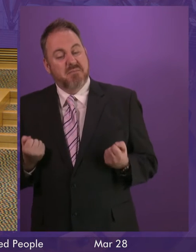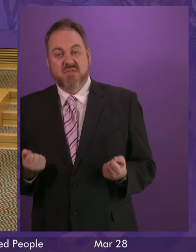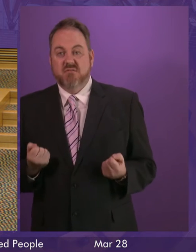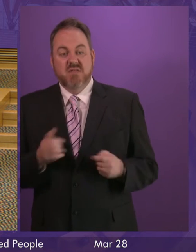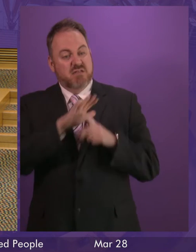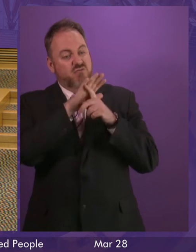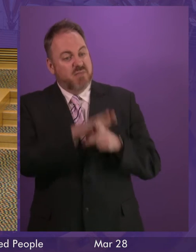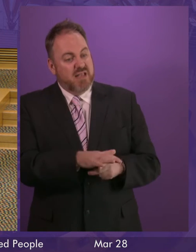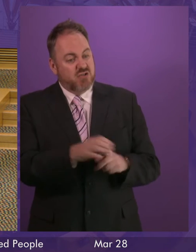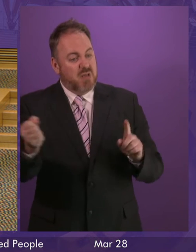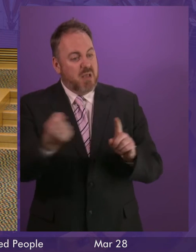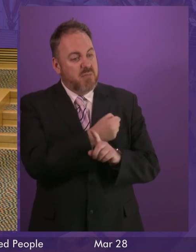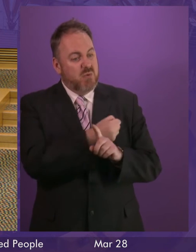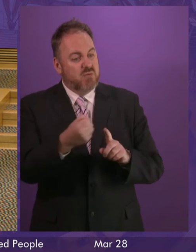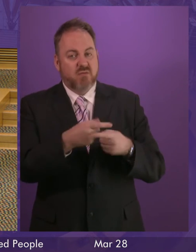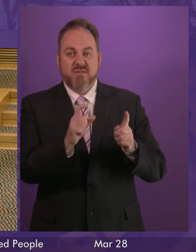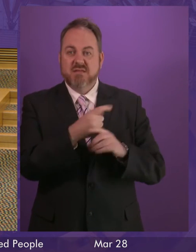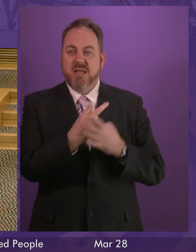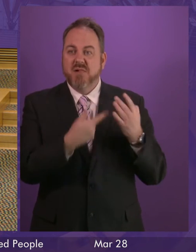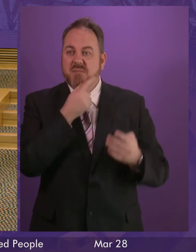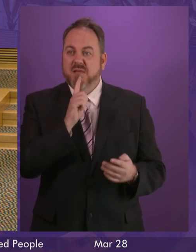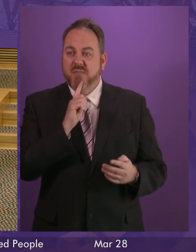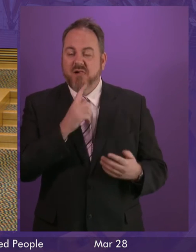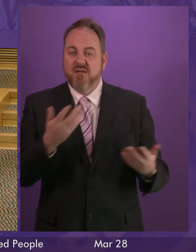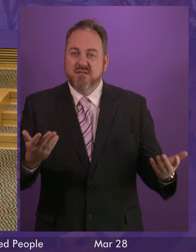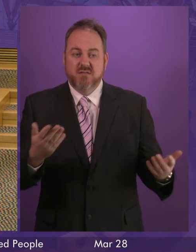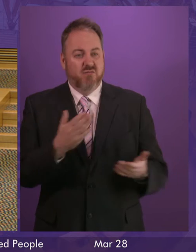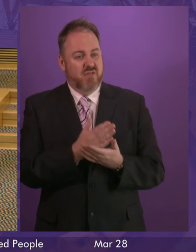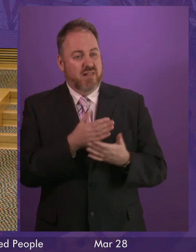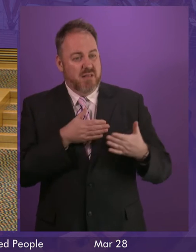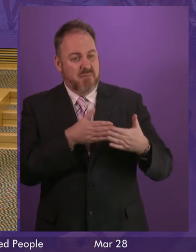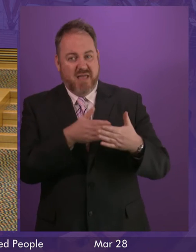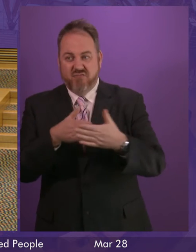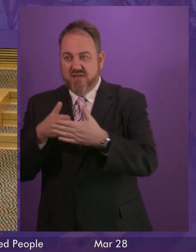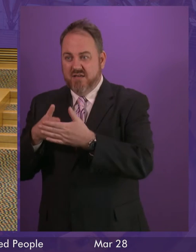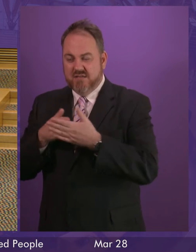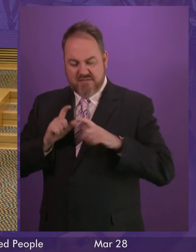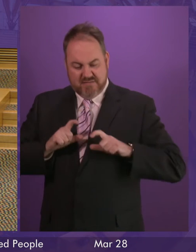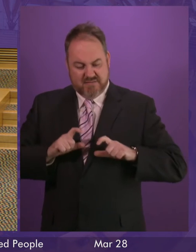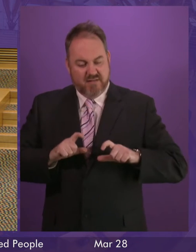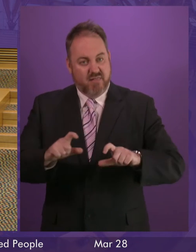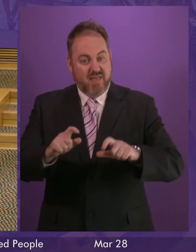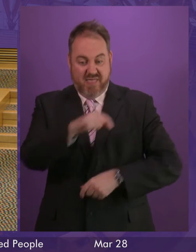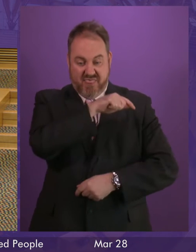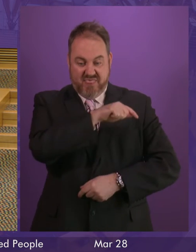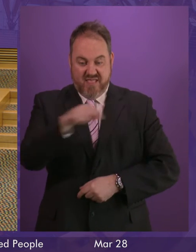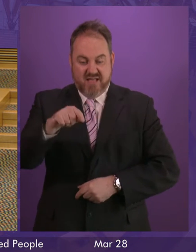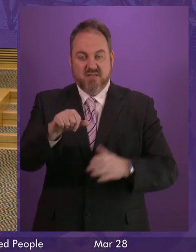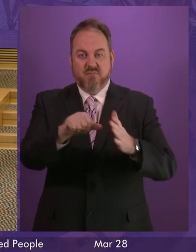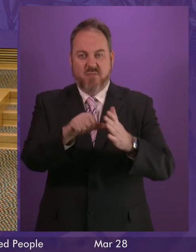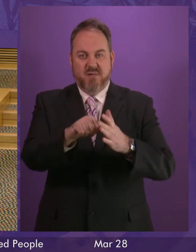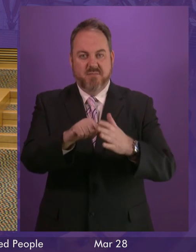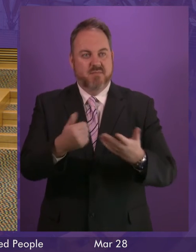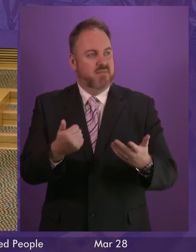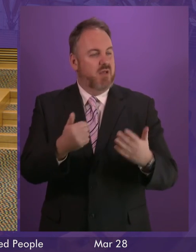abuse and inequality that disabled people face. The barriers we continue to allow to stand in the way are the problem. Our homes,